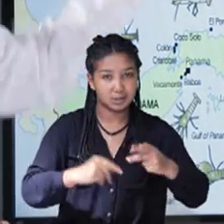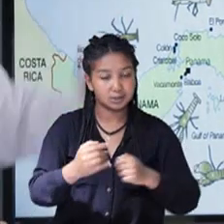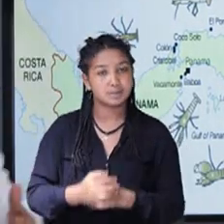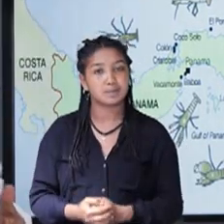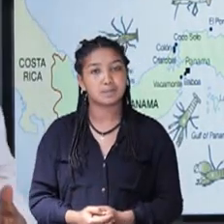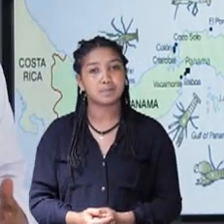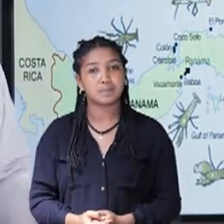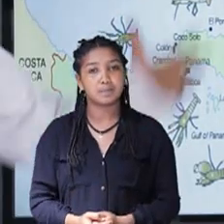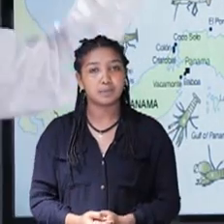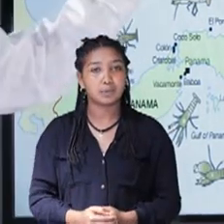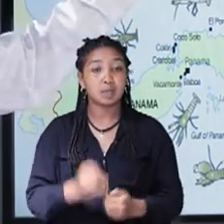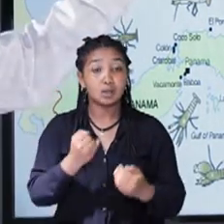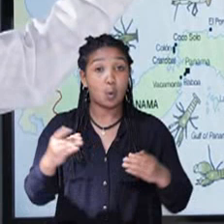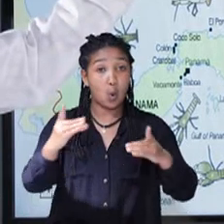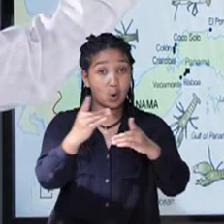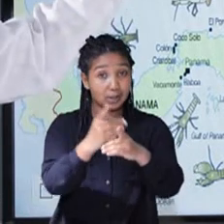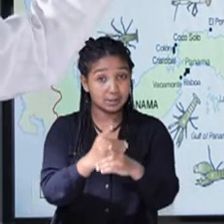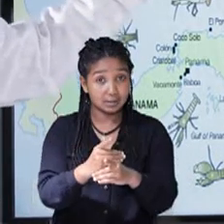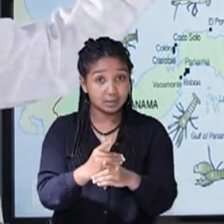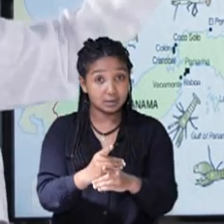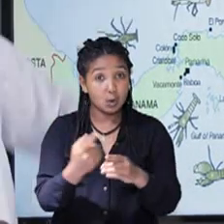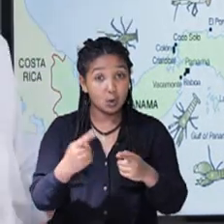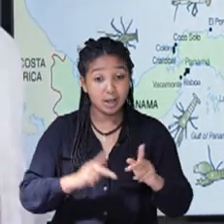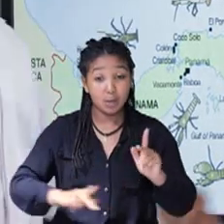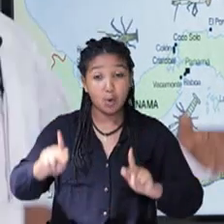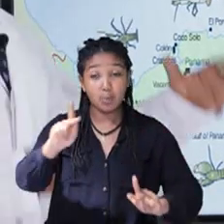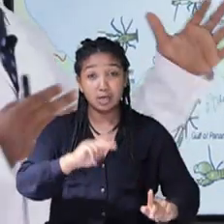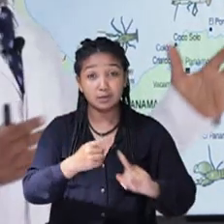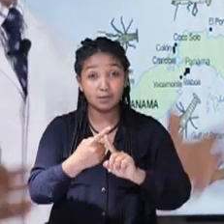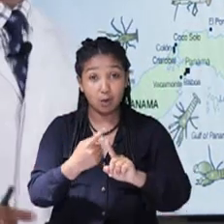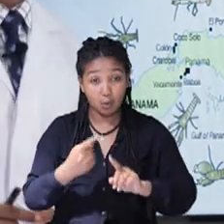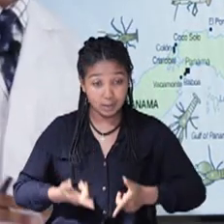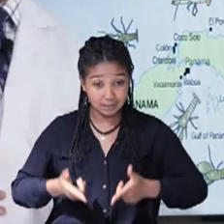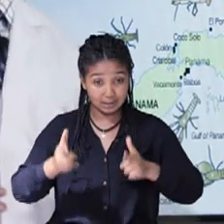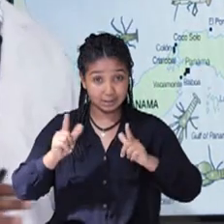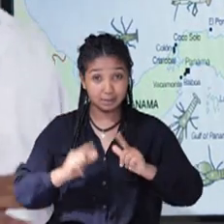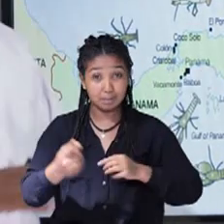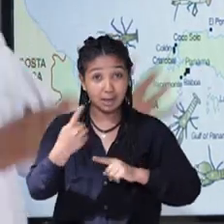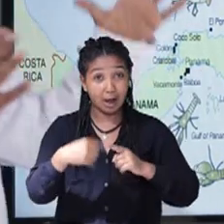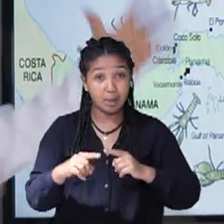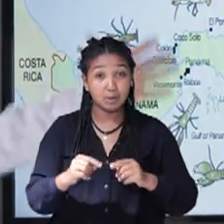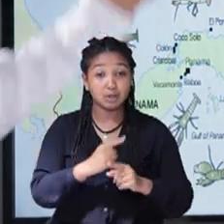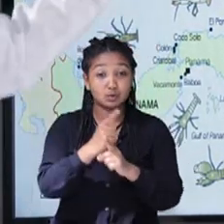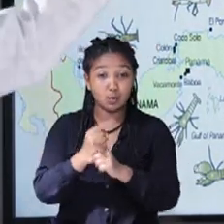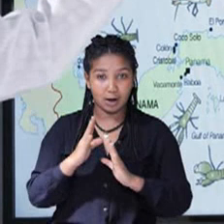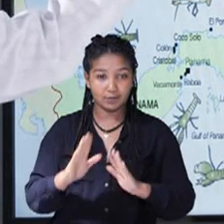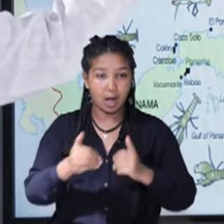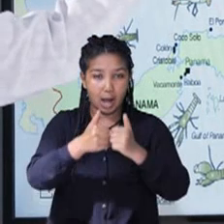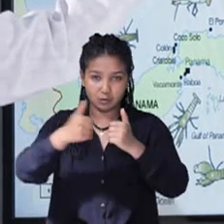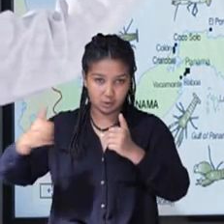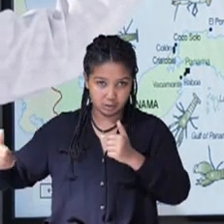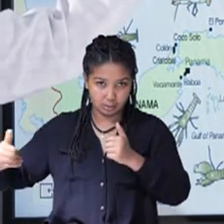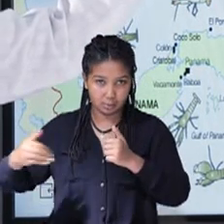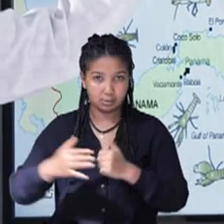Allopatric speciations, it occurs when a population from existing species become geographically